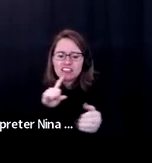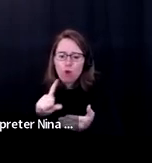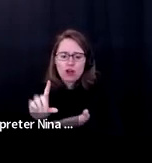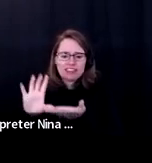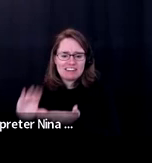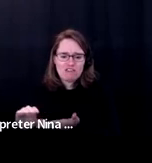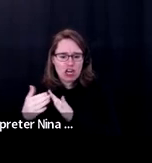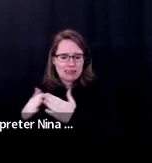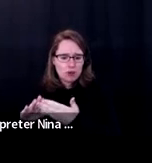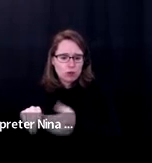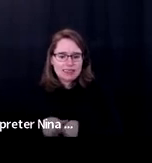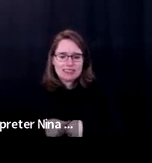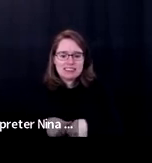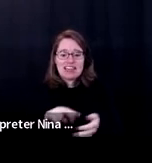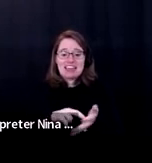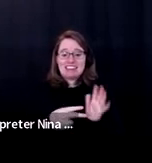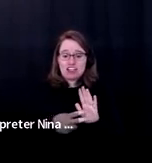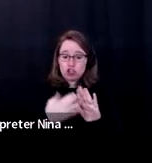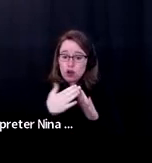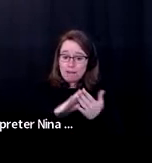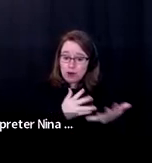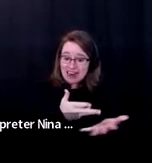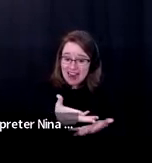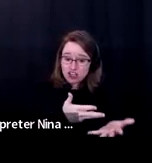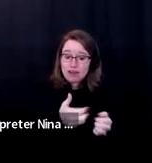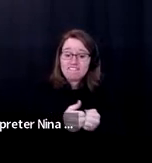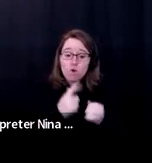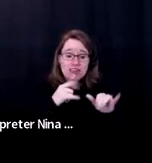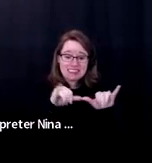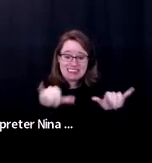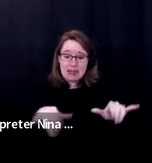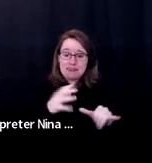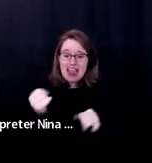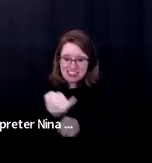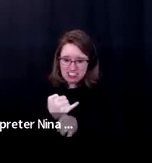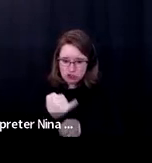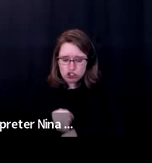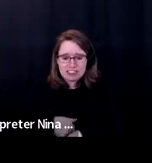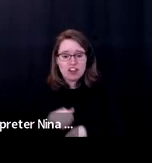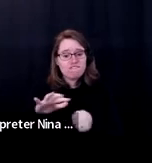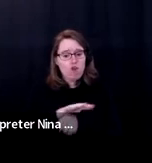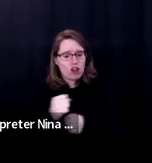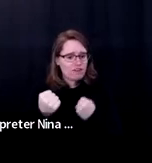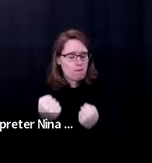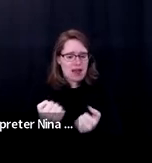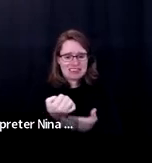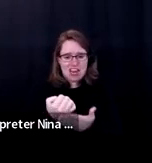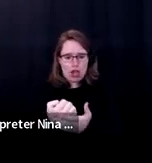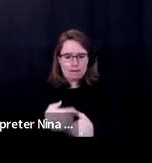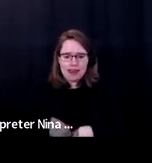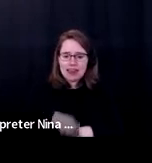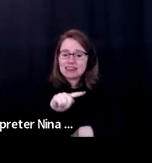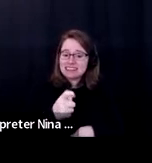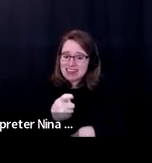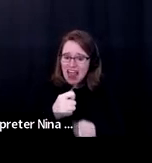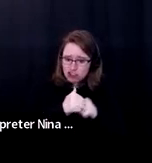engagement exists across systems and institutions. A fully robust economy, a tax structure that reflects our shared